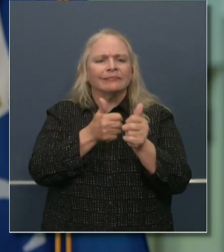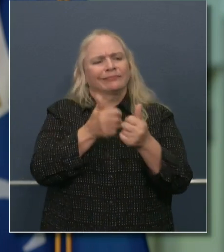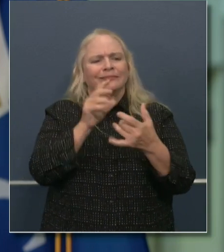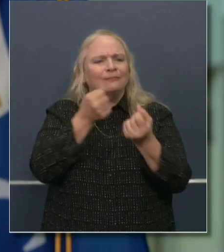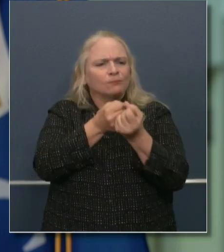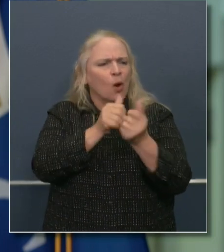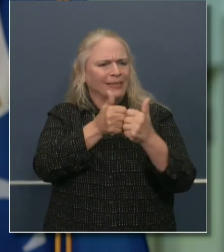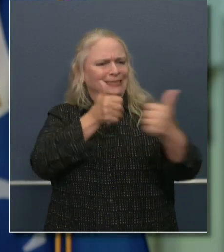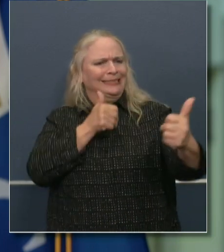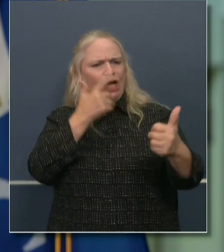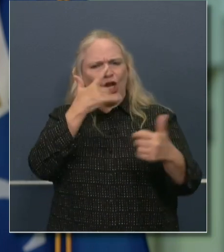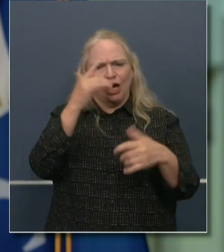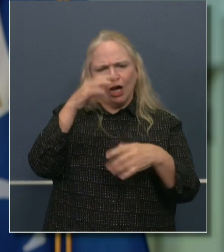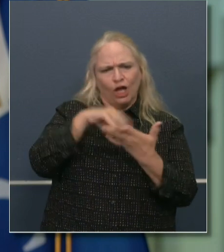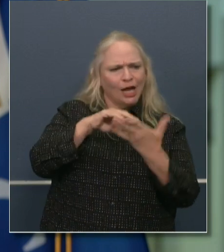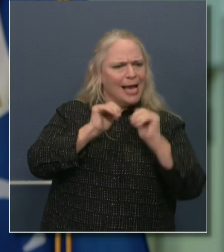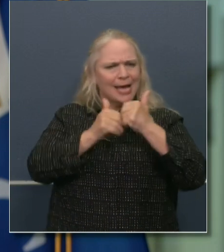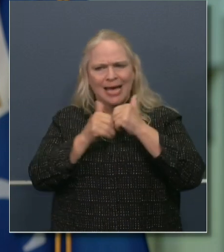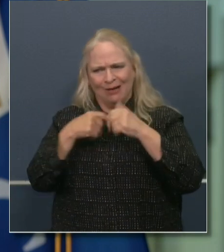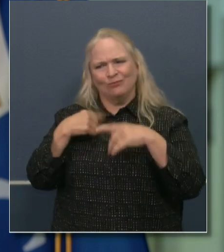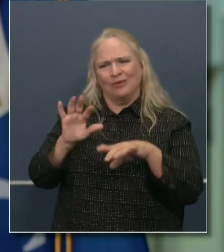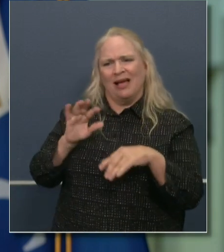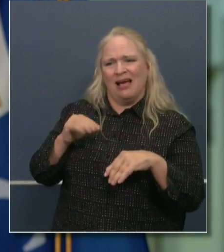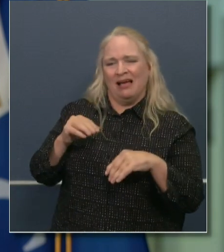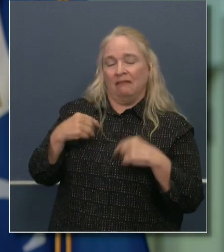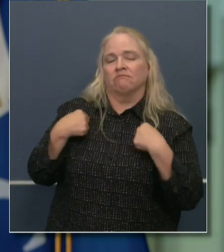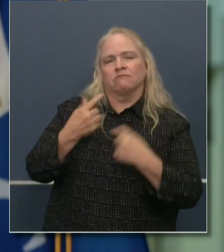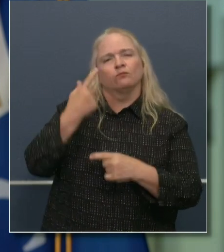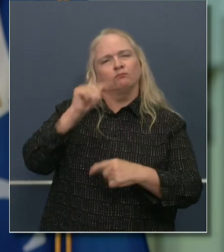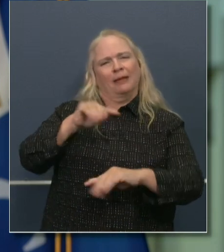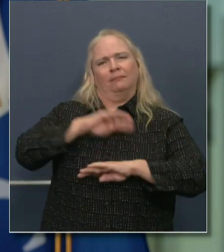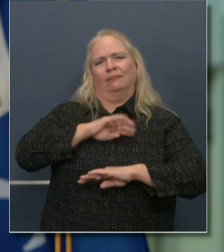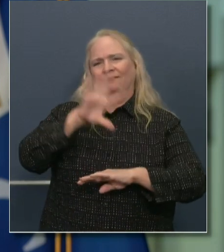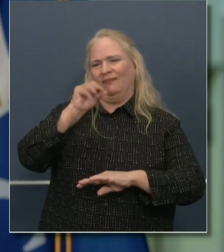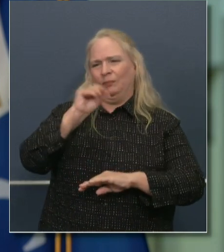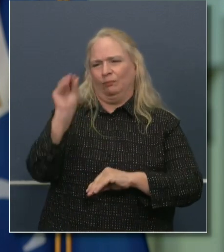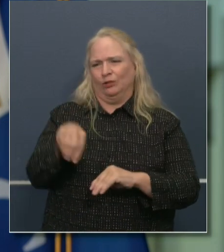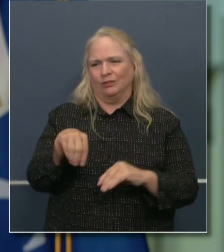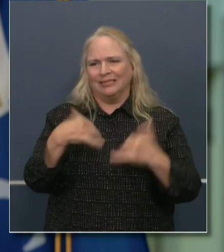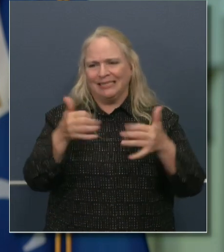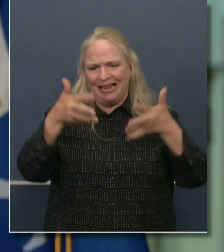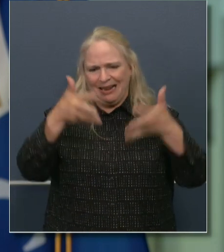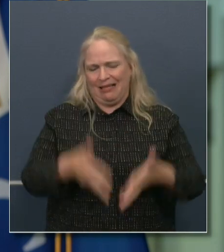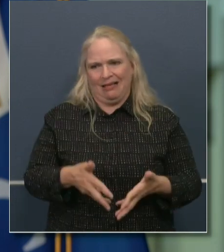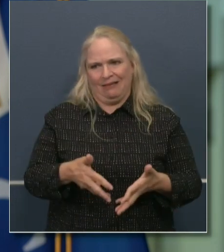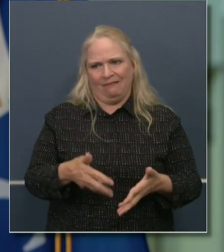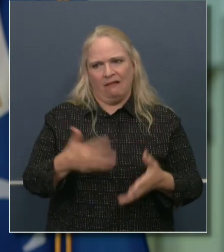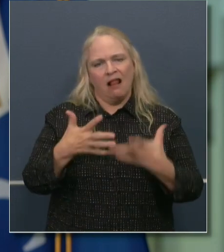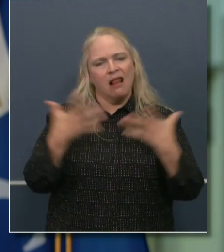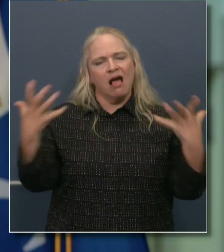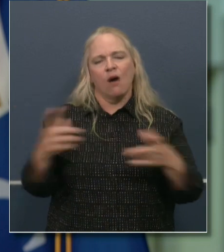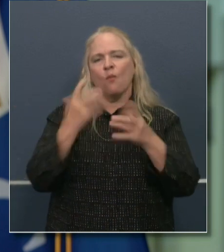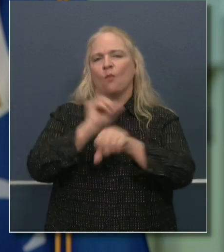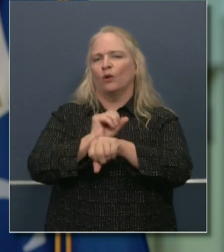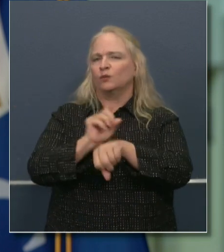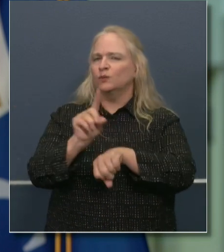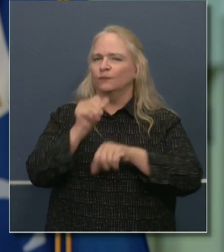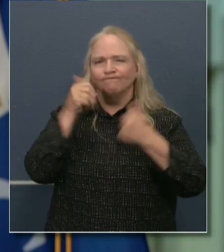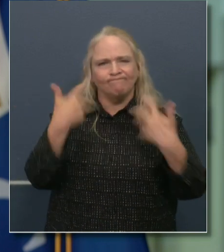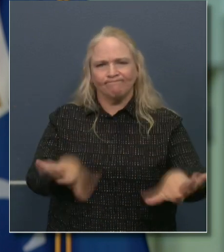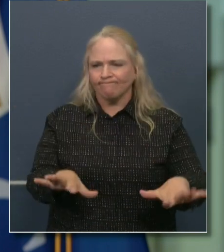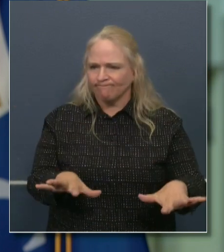all the way. And so we still have an enormous amount of work to do. And so it's also a reminder as some of these districts